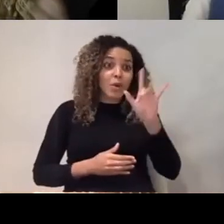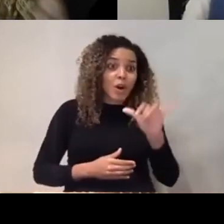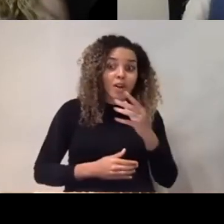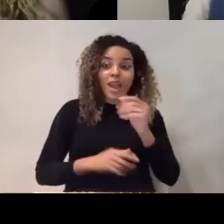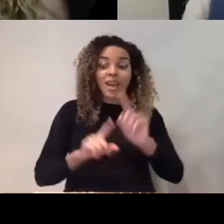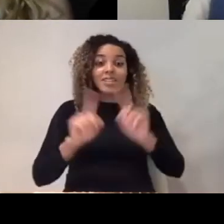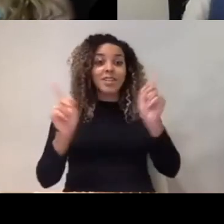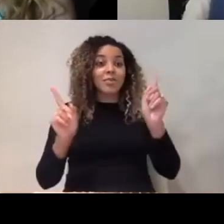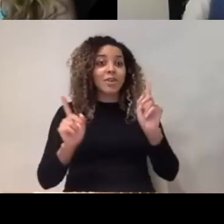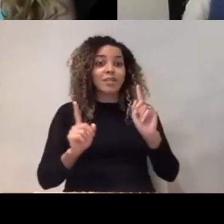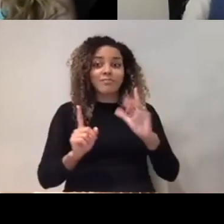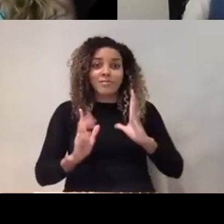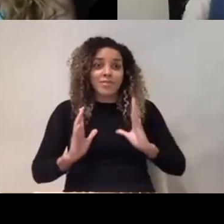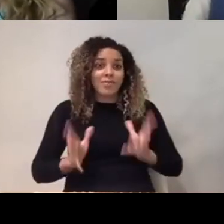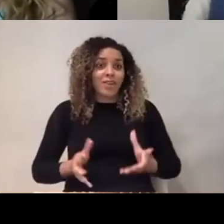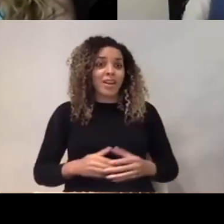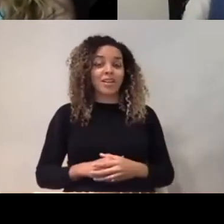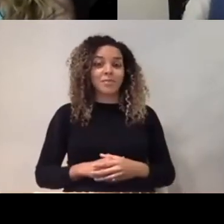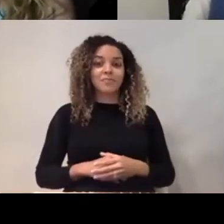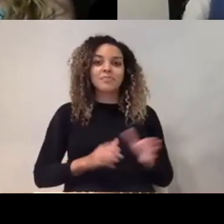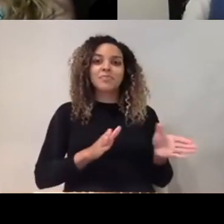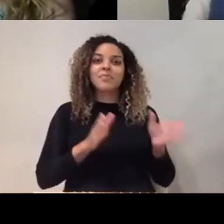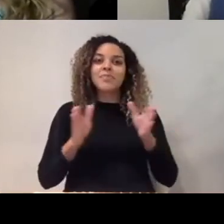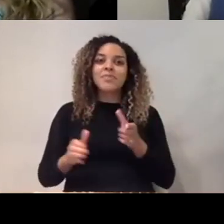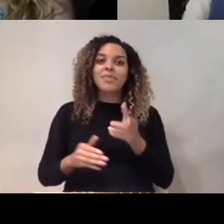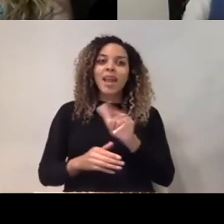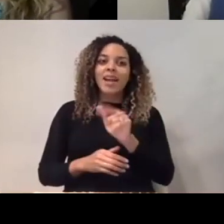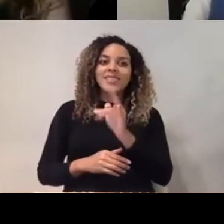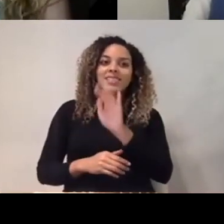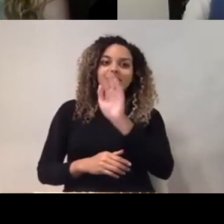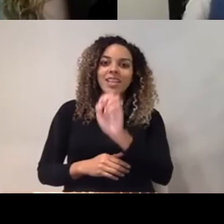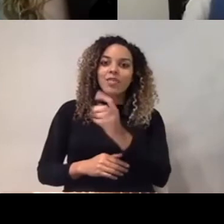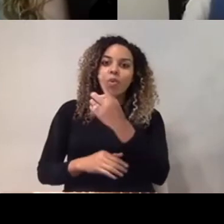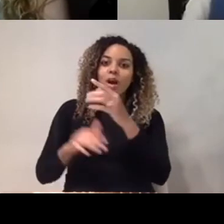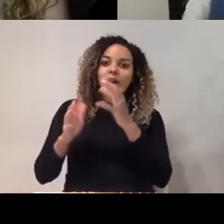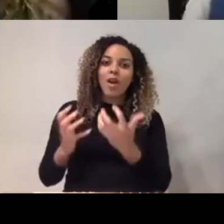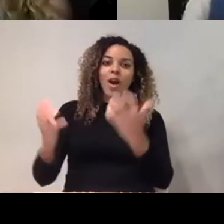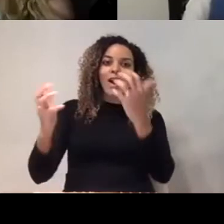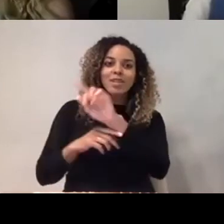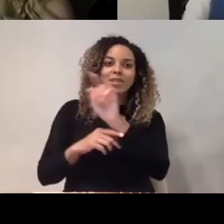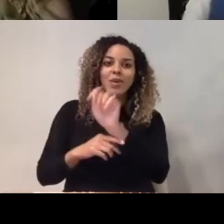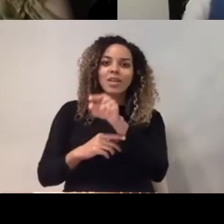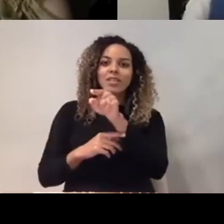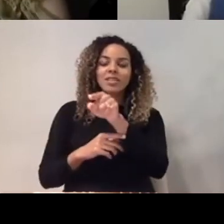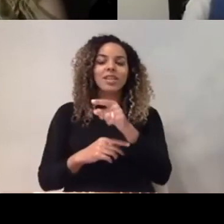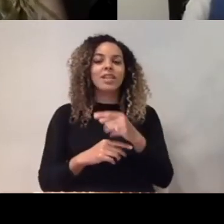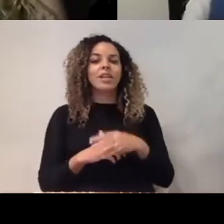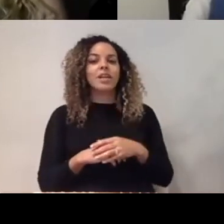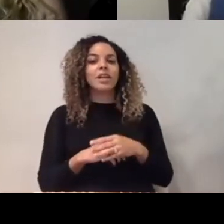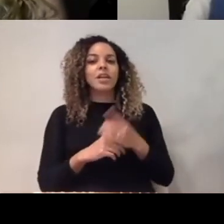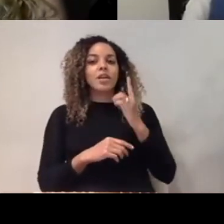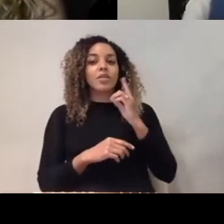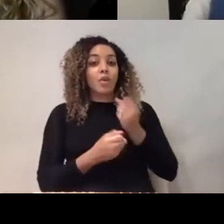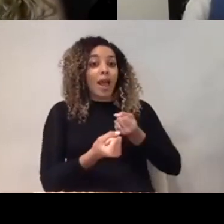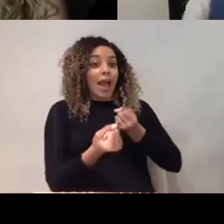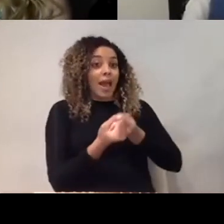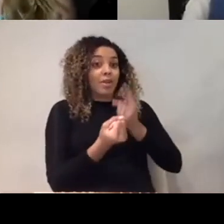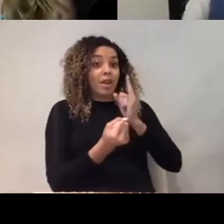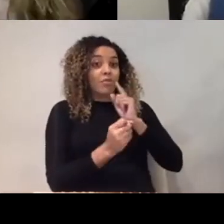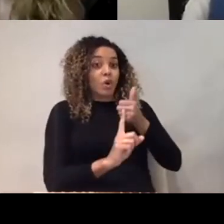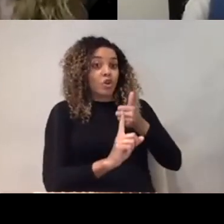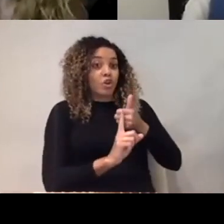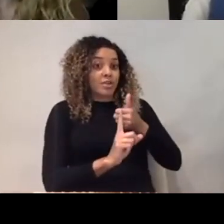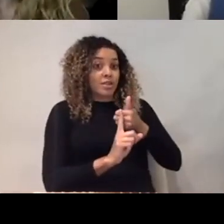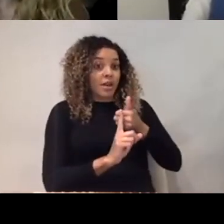And maybe this question can go to Steve. We have one from our audience, and it says, what does it look like to advocate for yourself, for your needs on